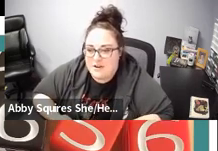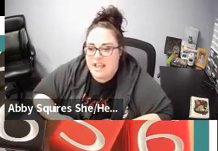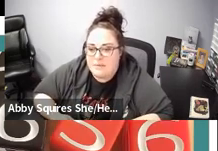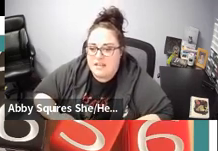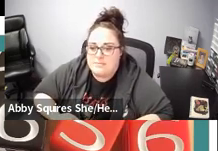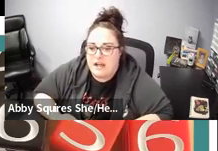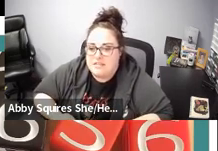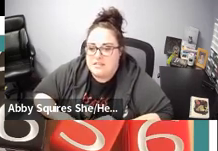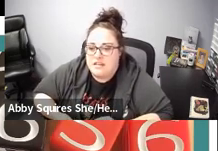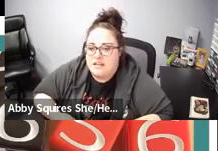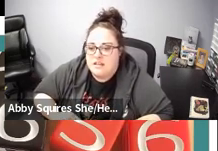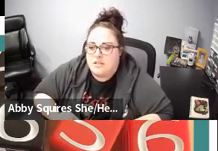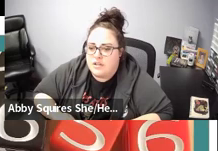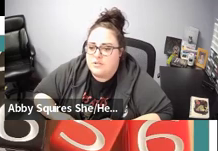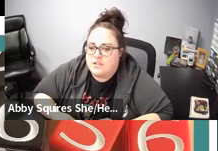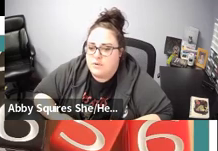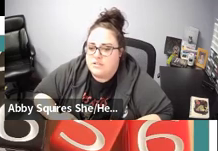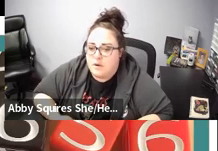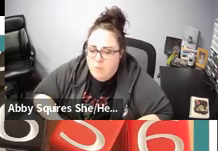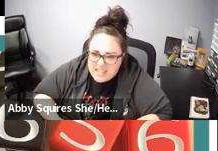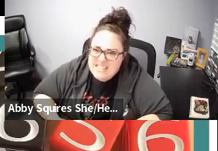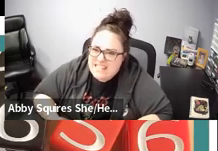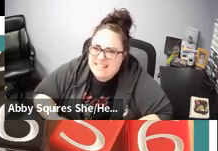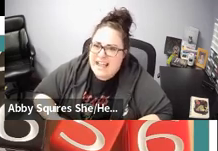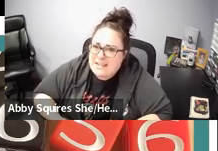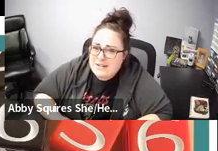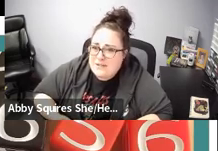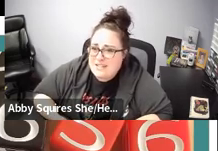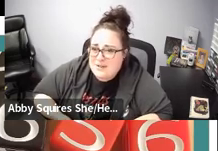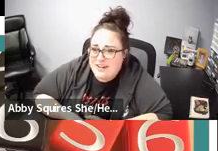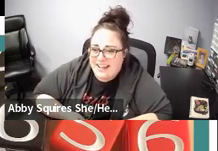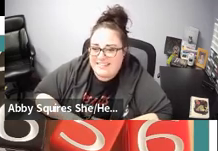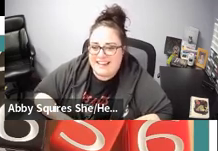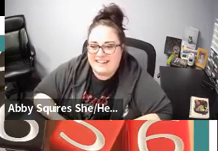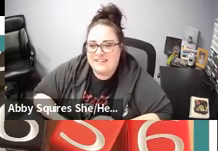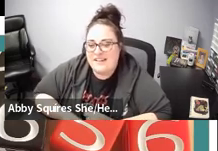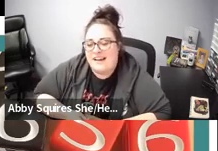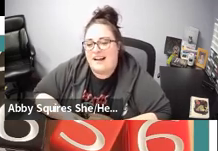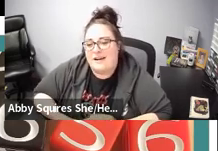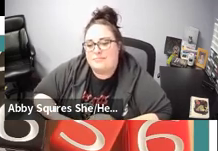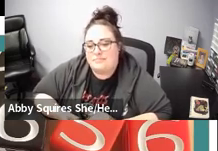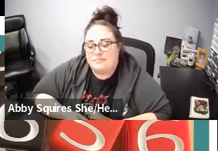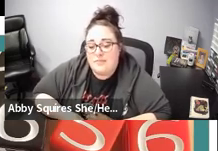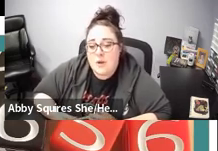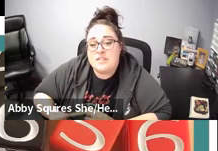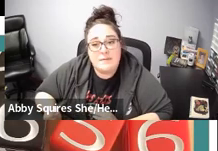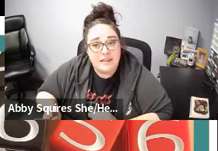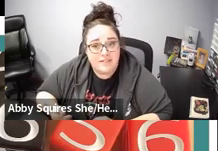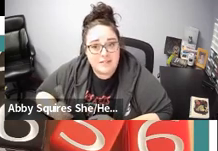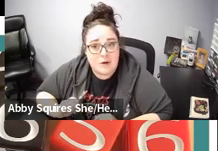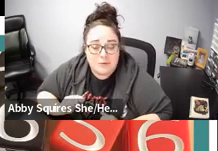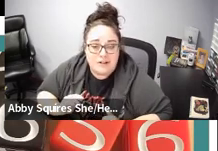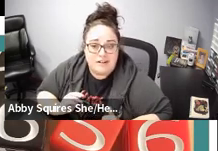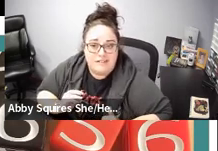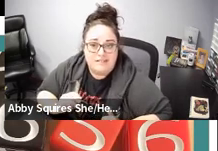the Discord app has bots you can use to roll. What? I didn't know Discord had that. Oh, and speaking